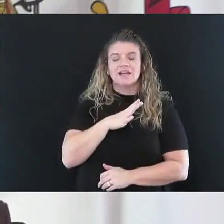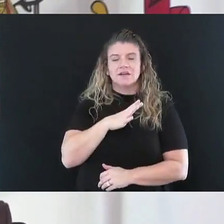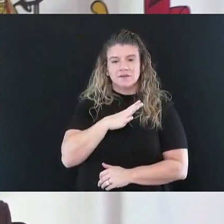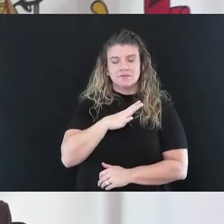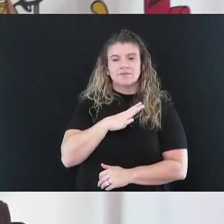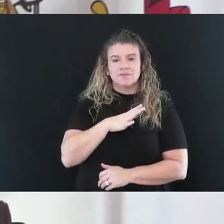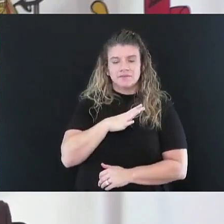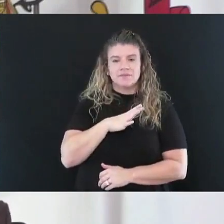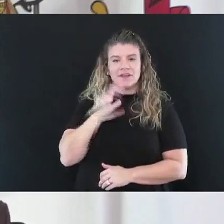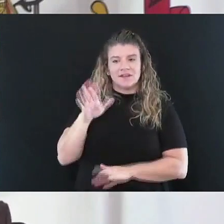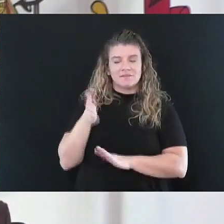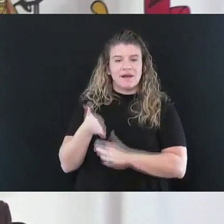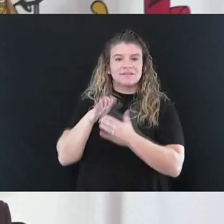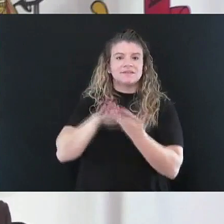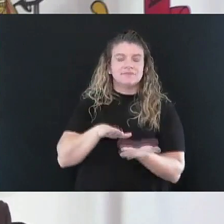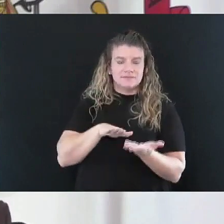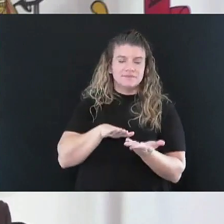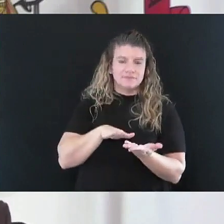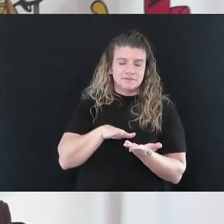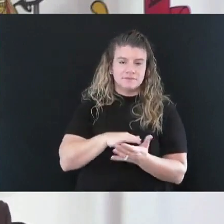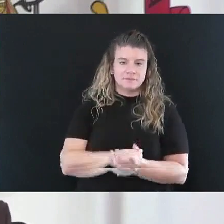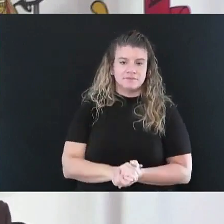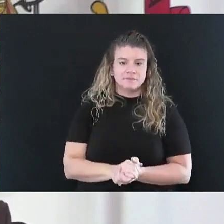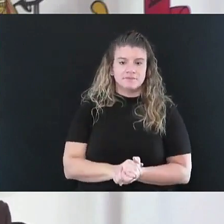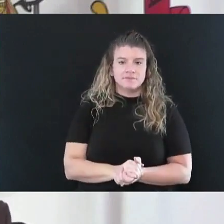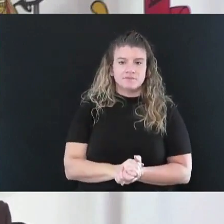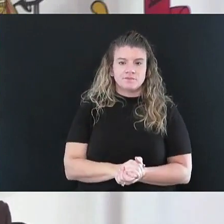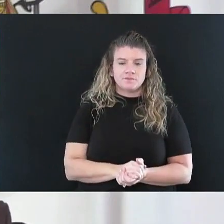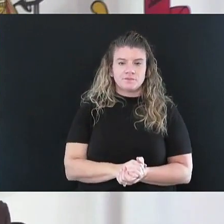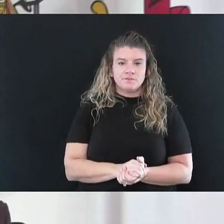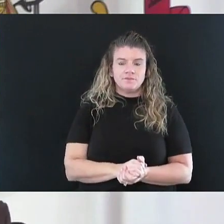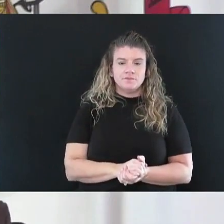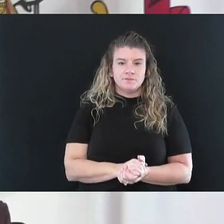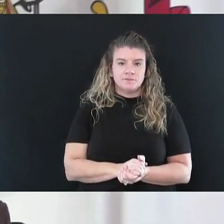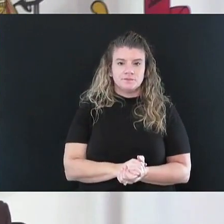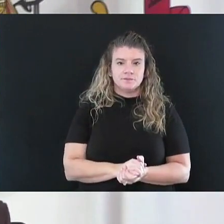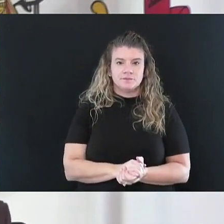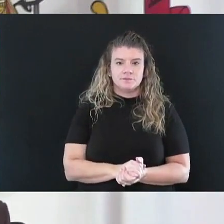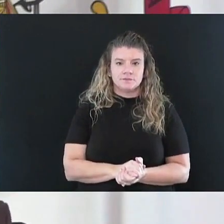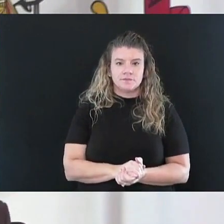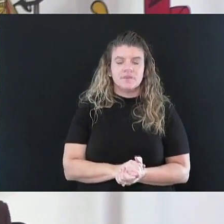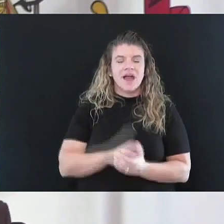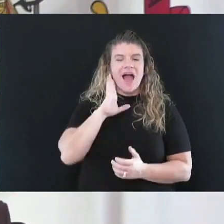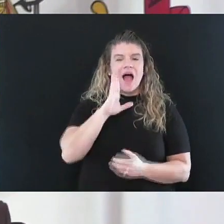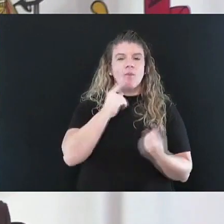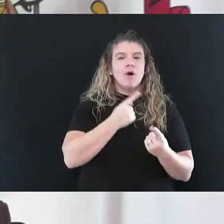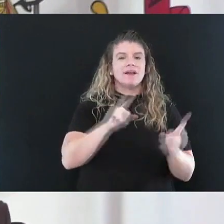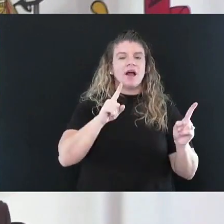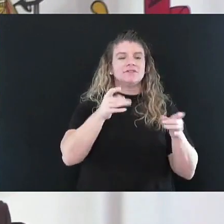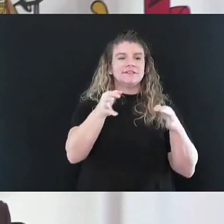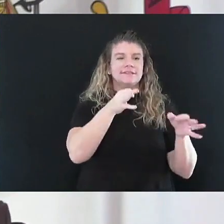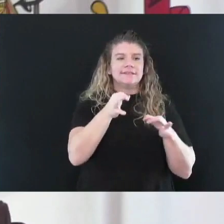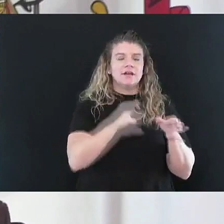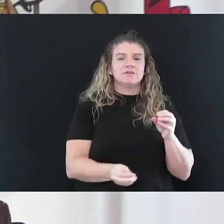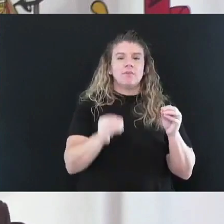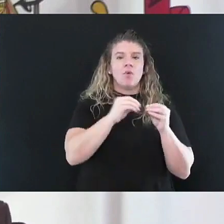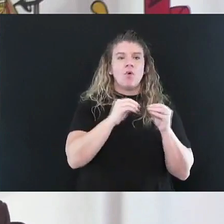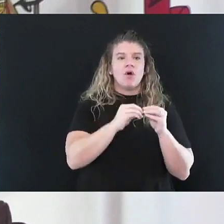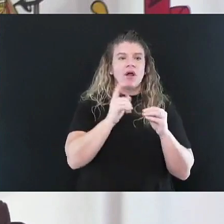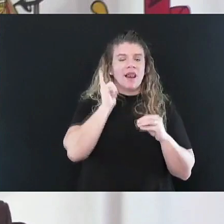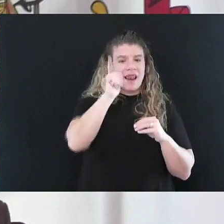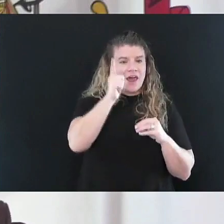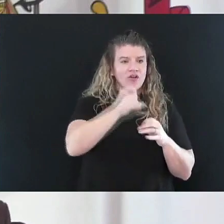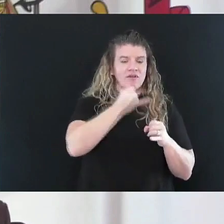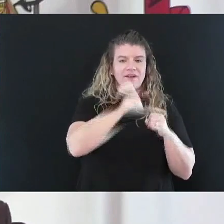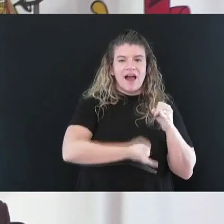the passing of him with his death. And I'll announce the details later on, and we'll finalize more details